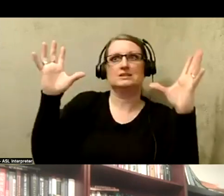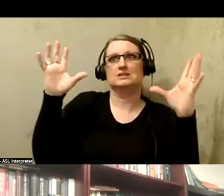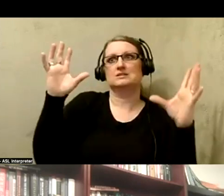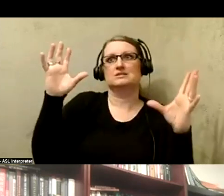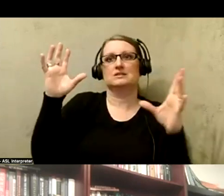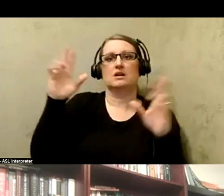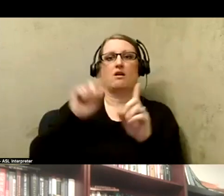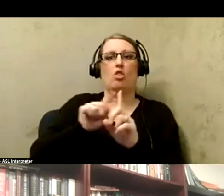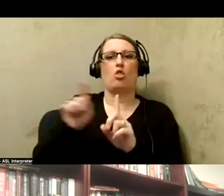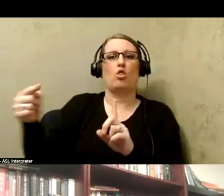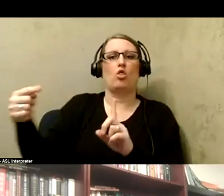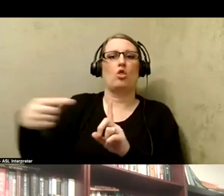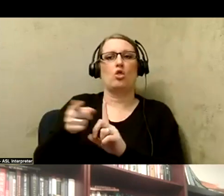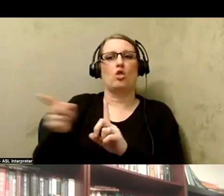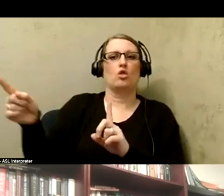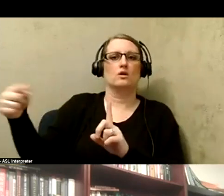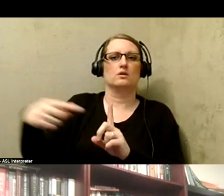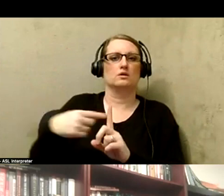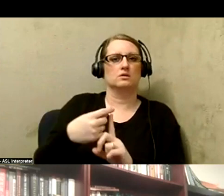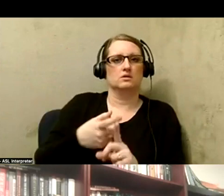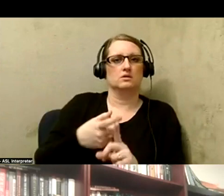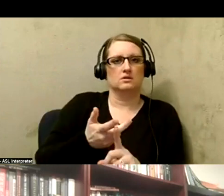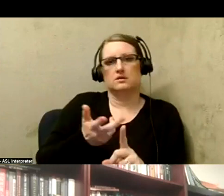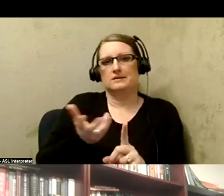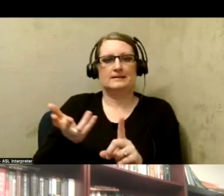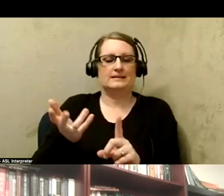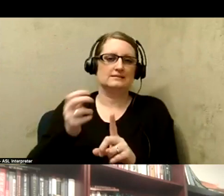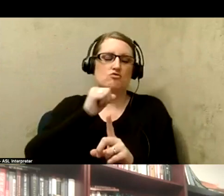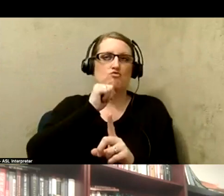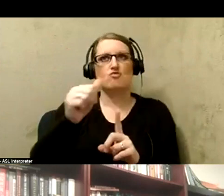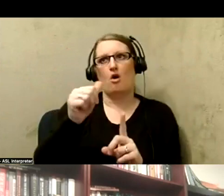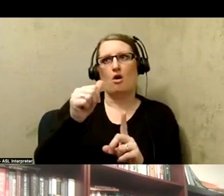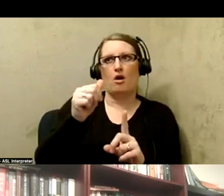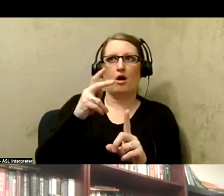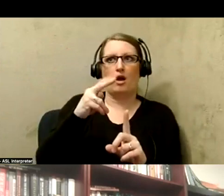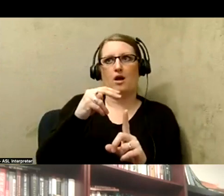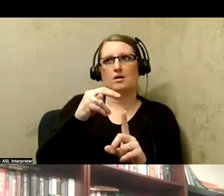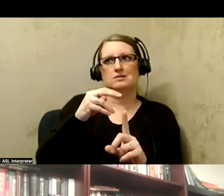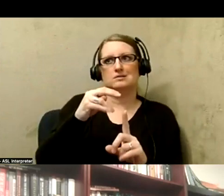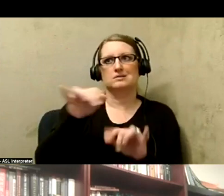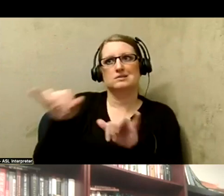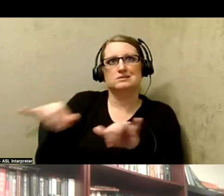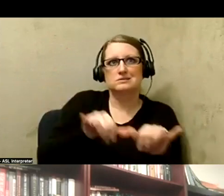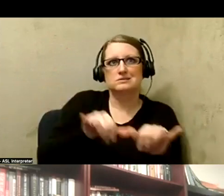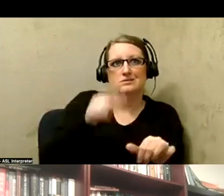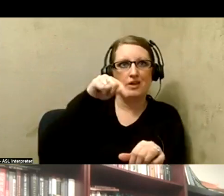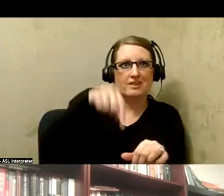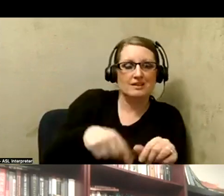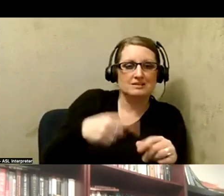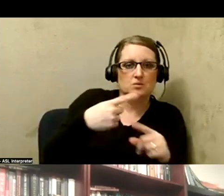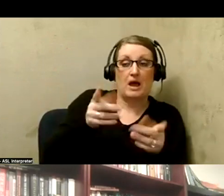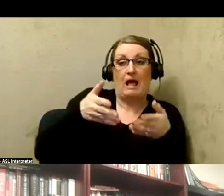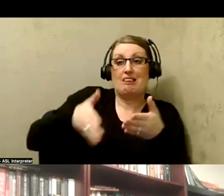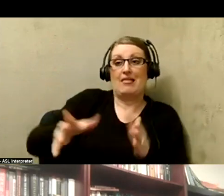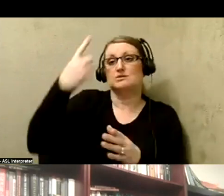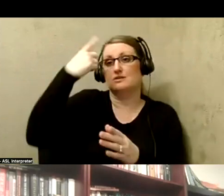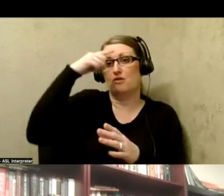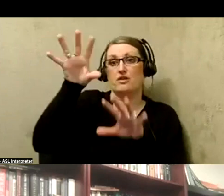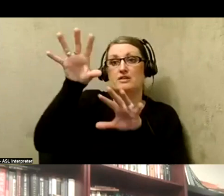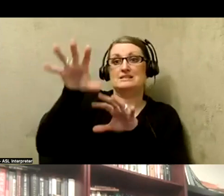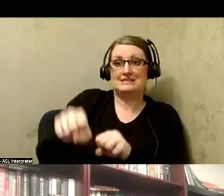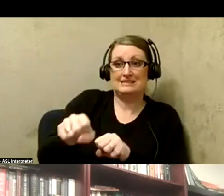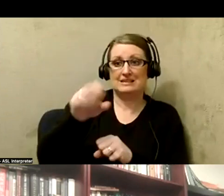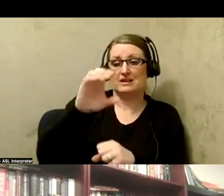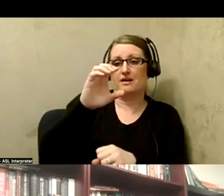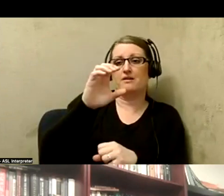dodges maybe it is not subject to this sort of thing, but it allows also for the seizing of crises